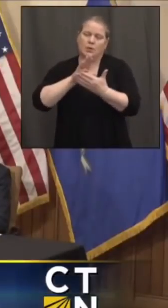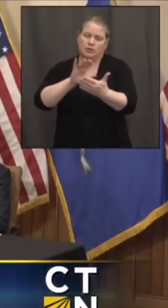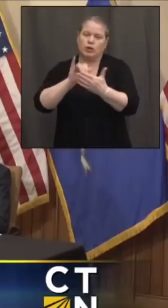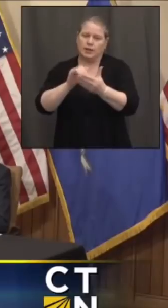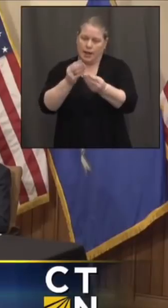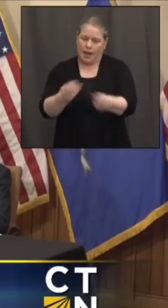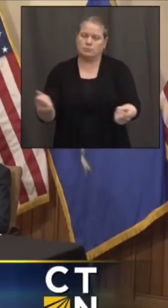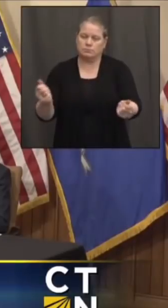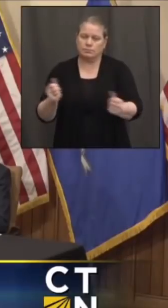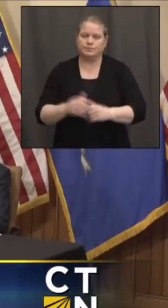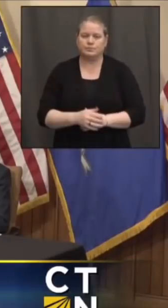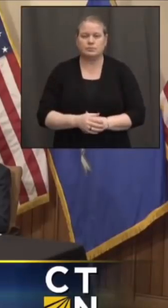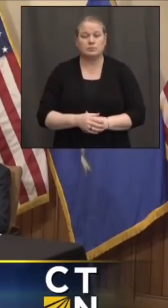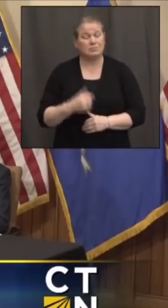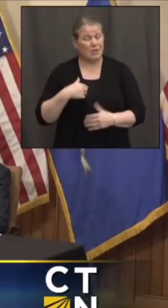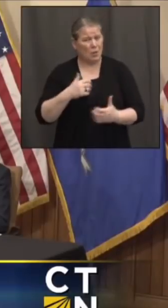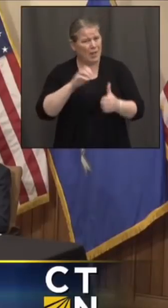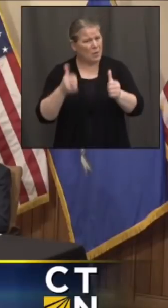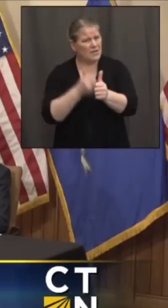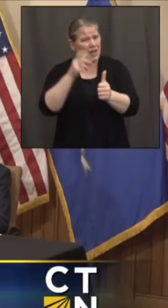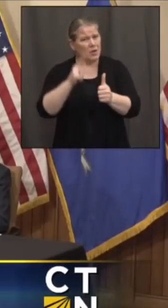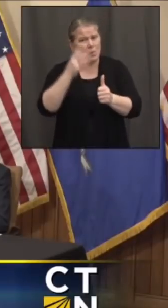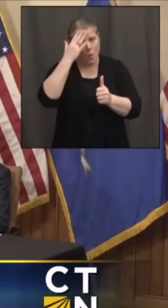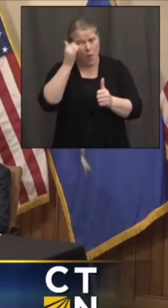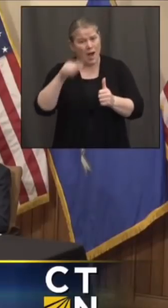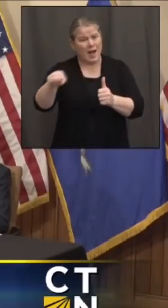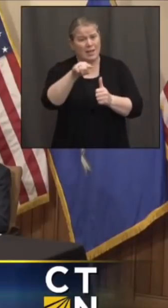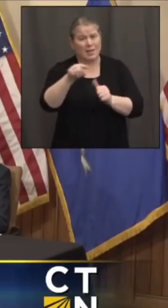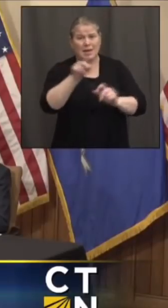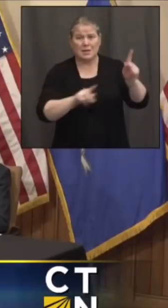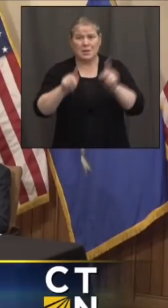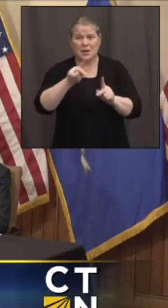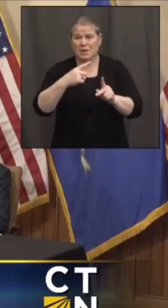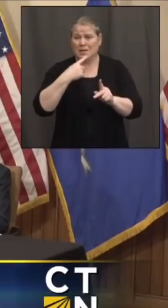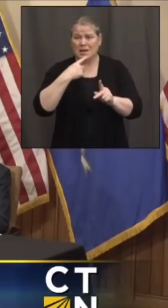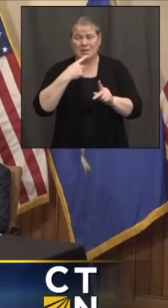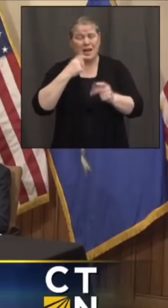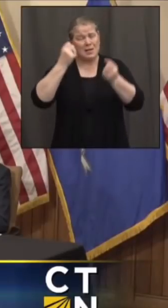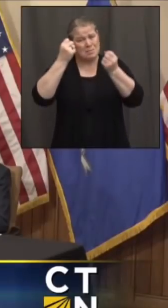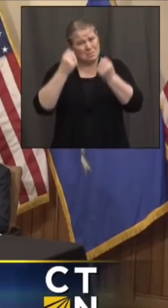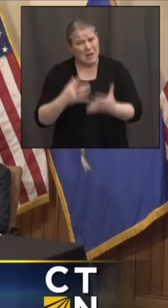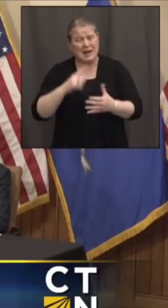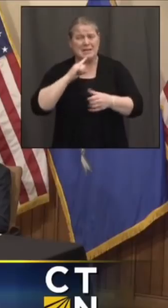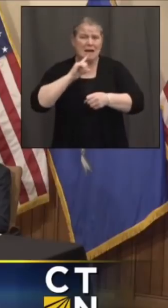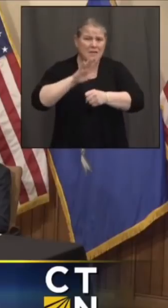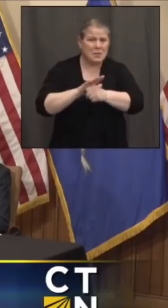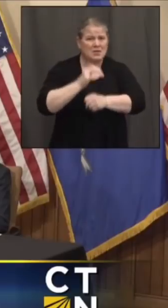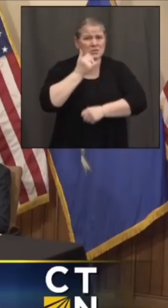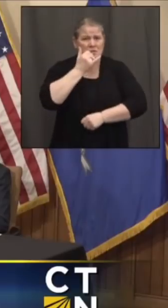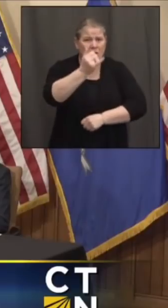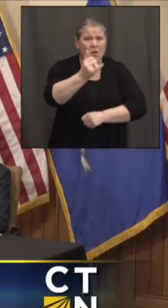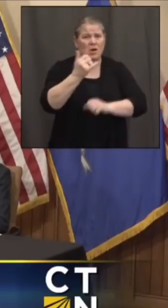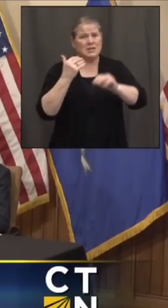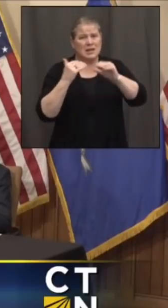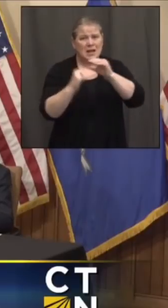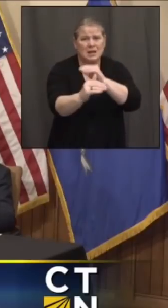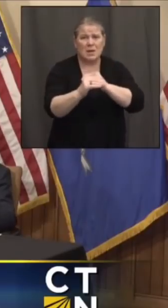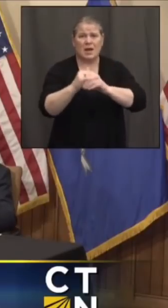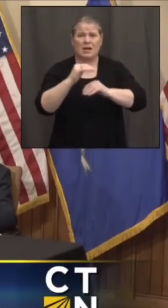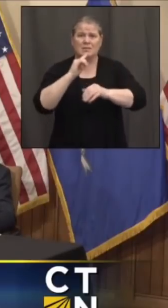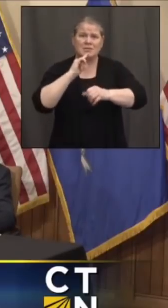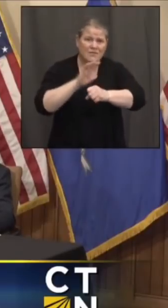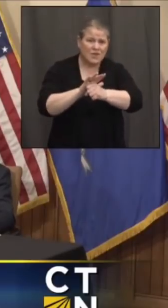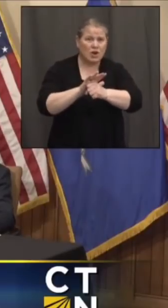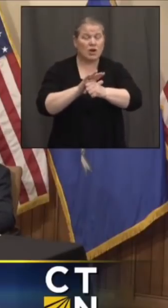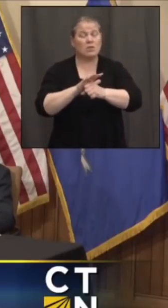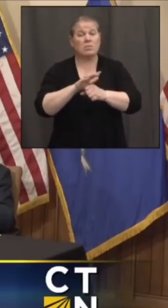up on that because these folks say that they received numerous confirmation calls and also emails as well saying they're